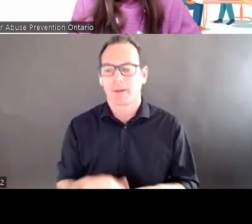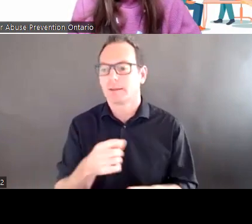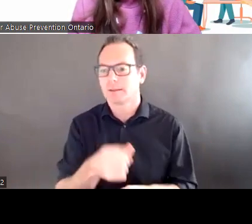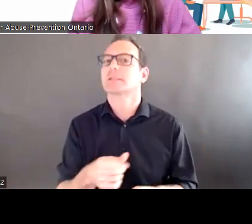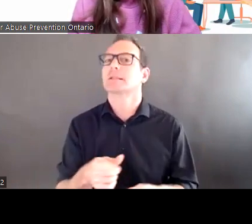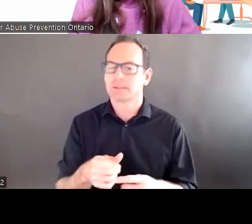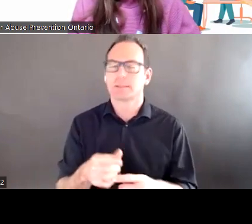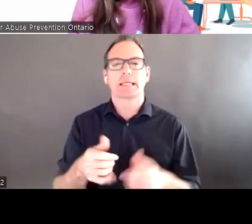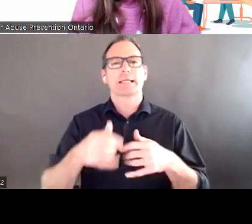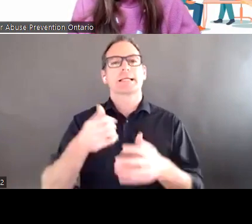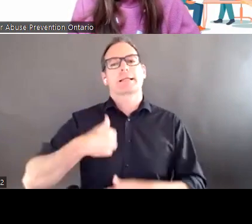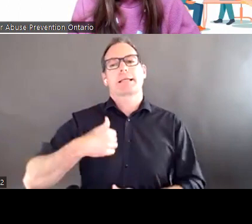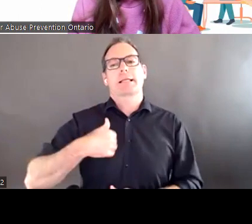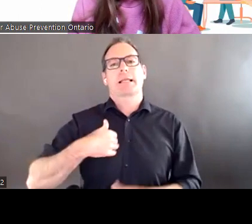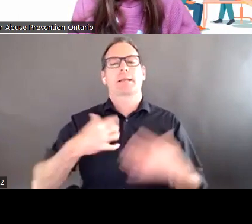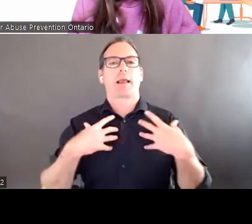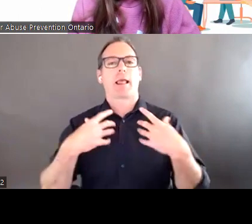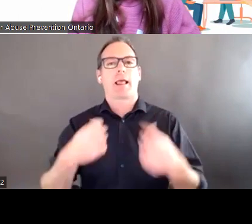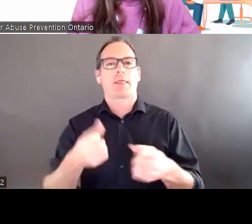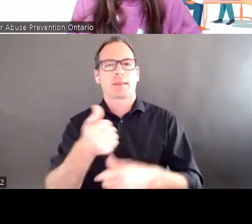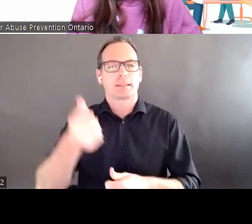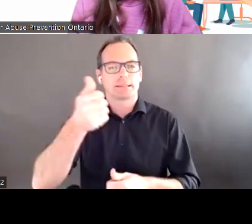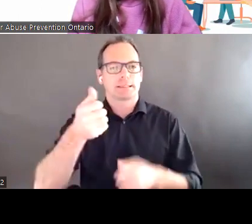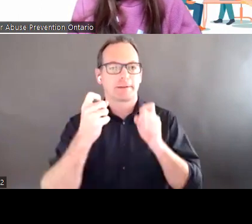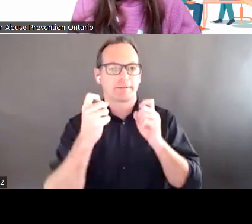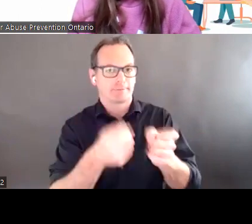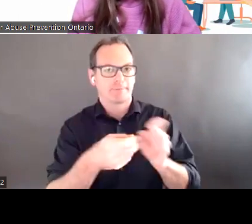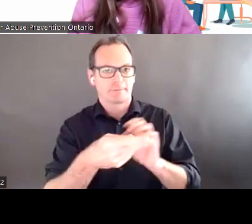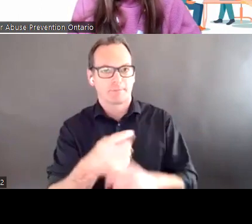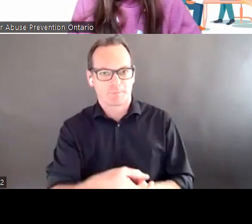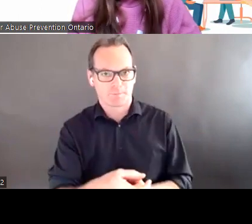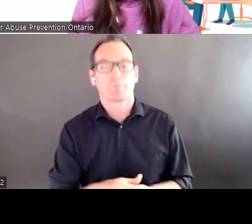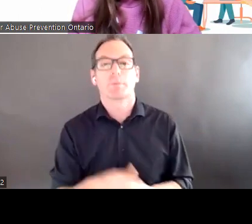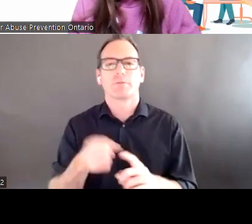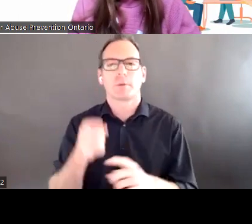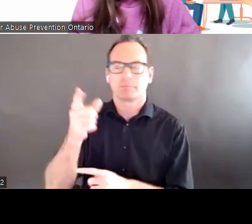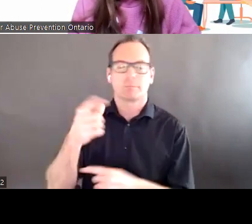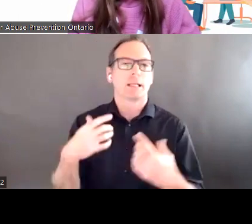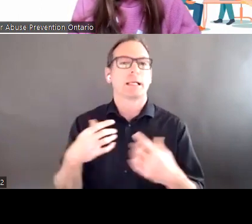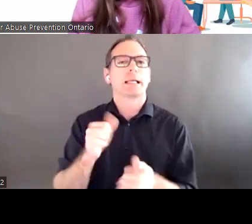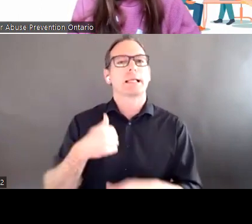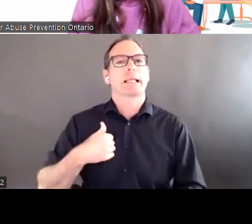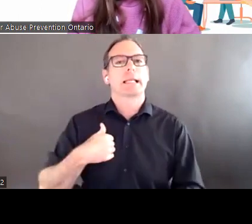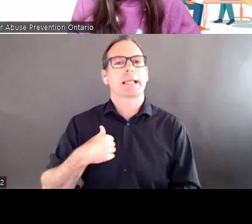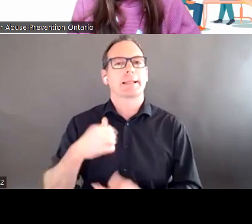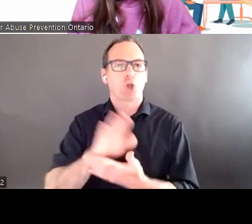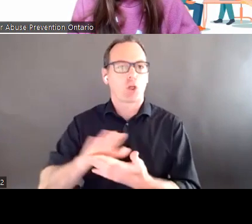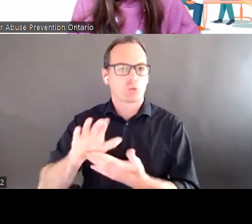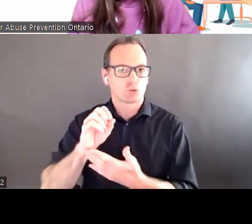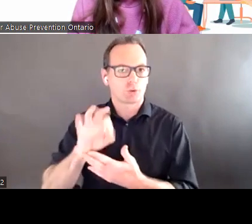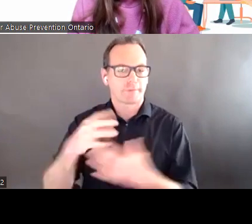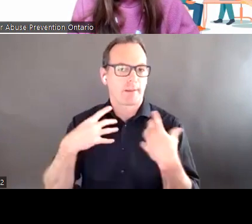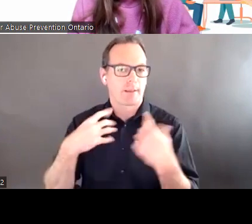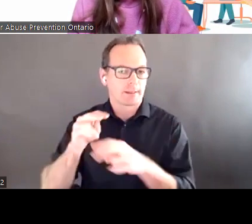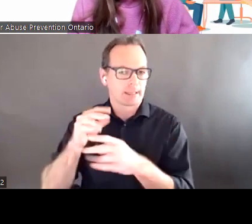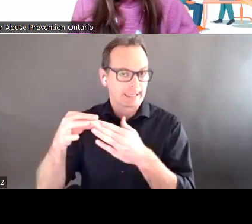Health Executive Designation from the Canadian College of Health Leaders and a Master's Certificate